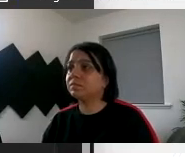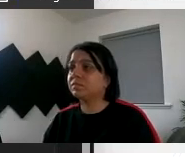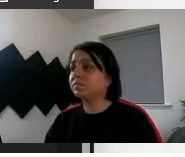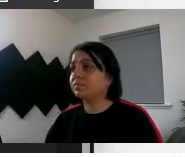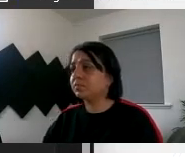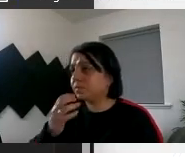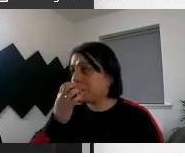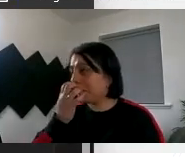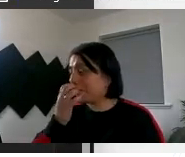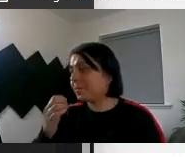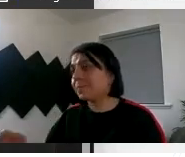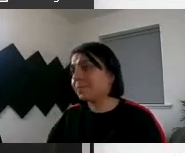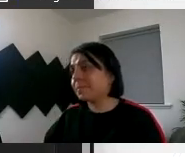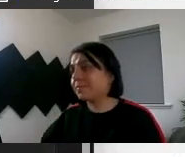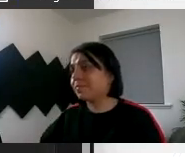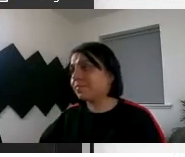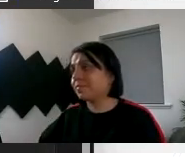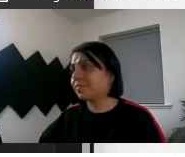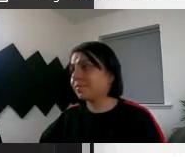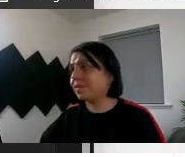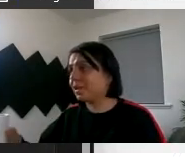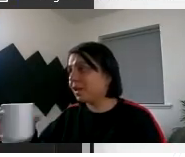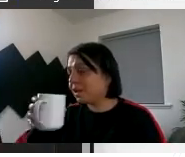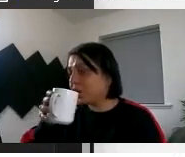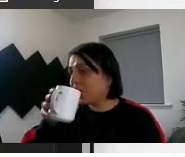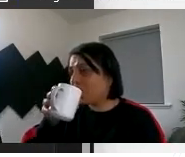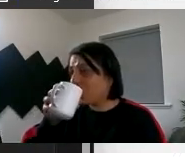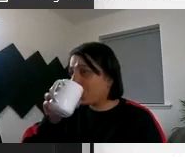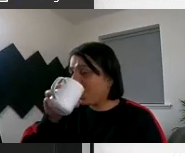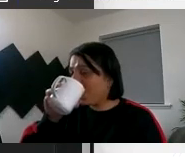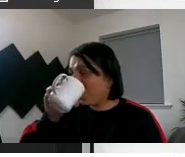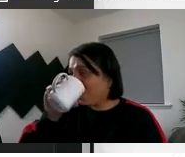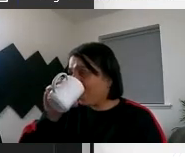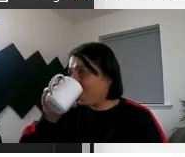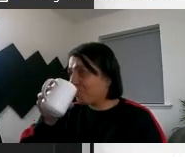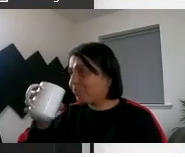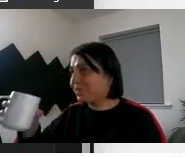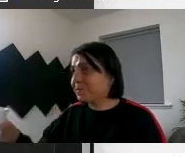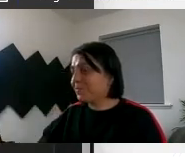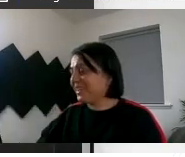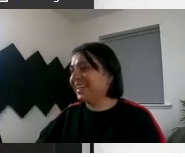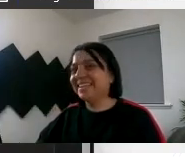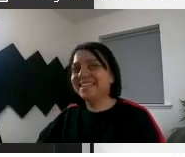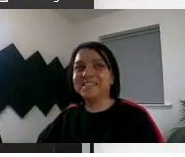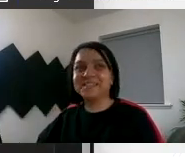know. Bevy, a drink, let's go for a bit. Okay, airbag is a fart.